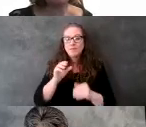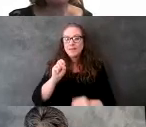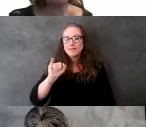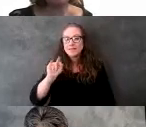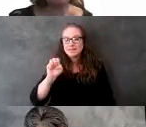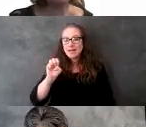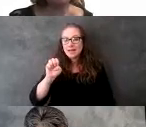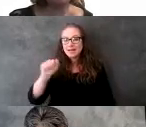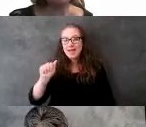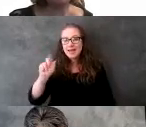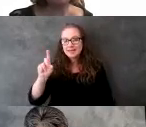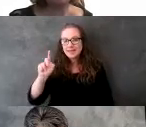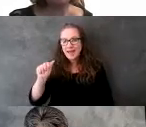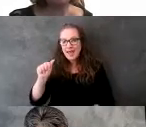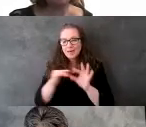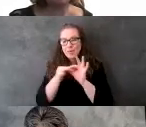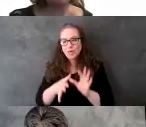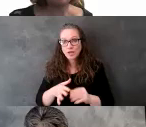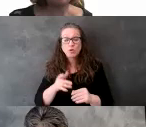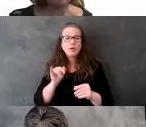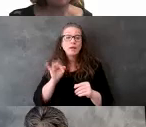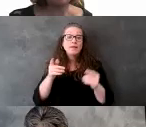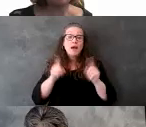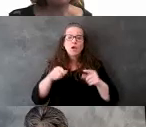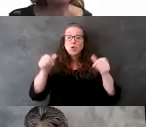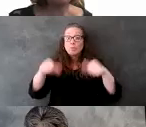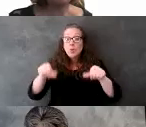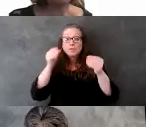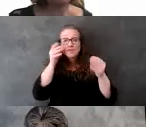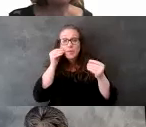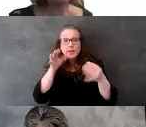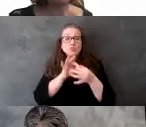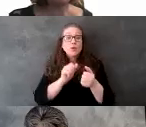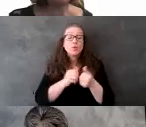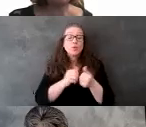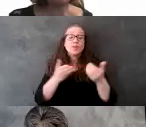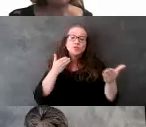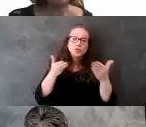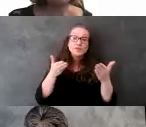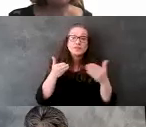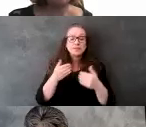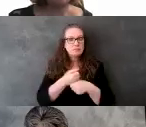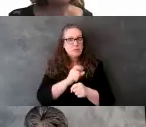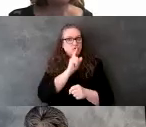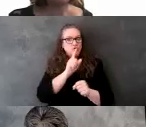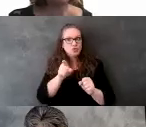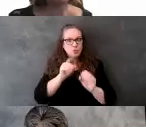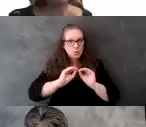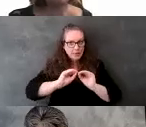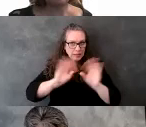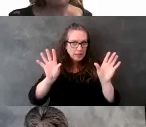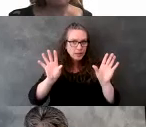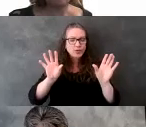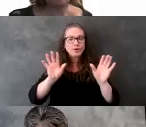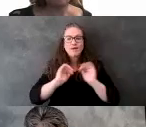when you're posting information about programs and services and how to be sure that you're really clear about how a person can